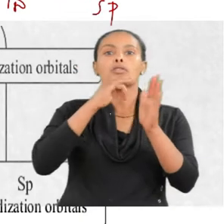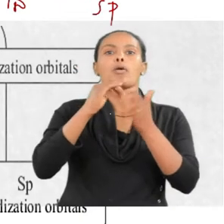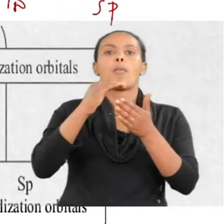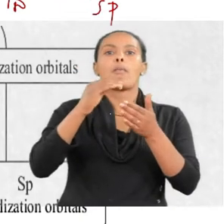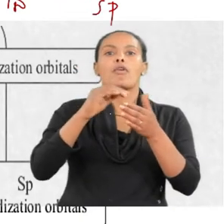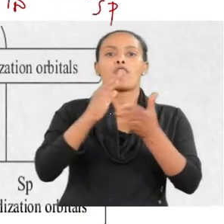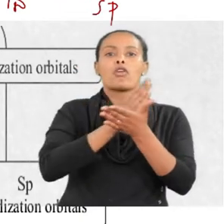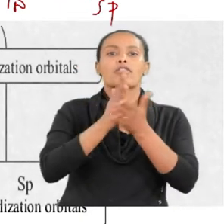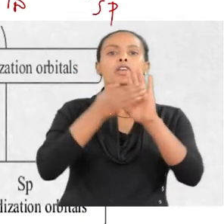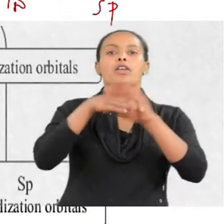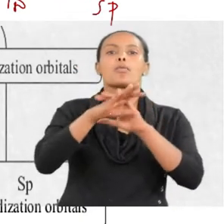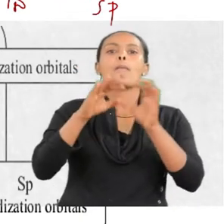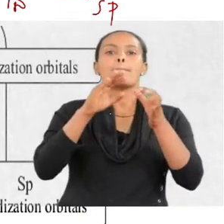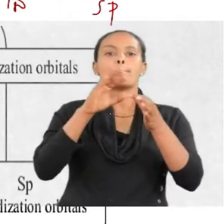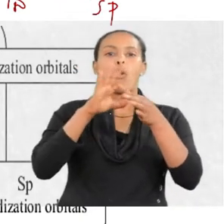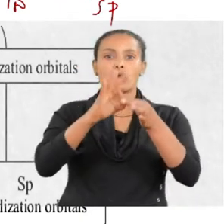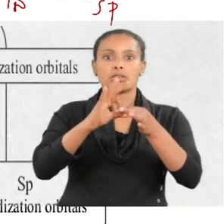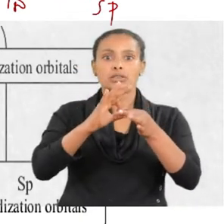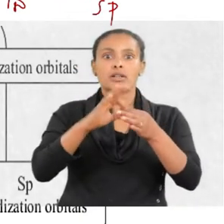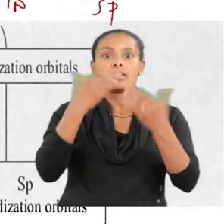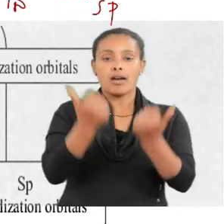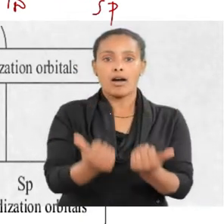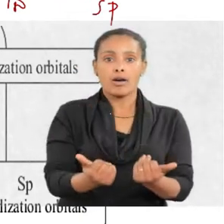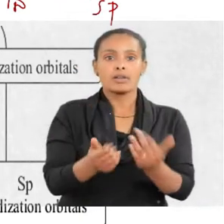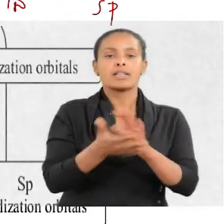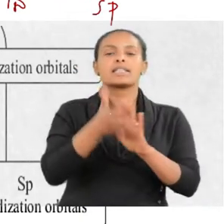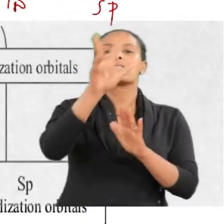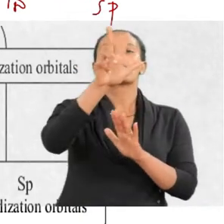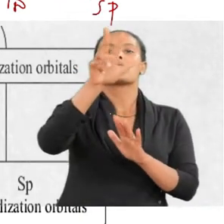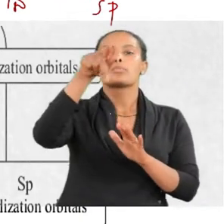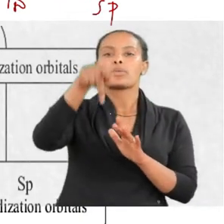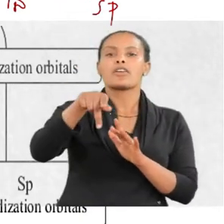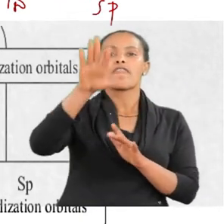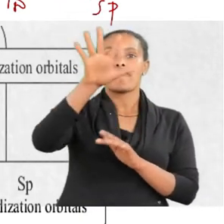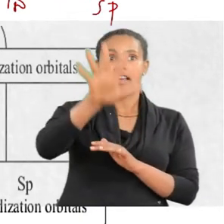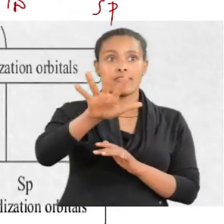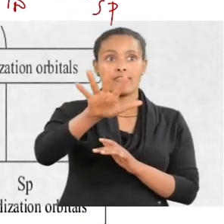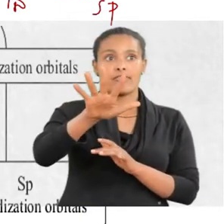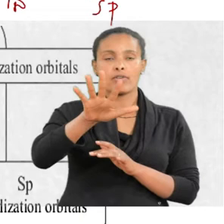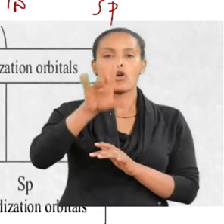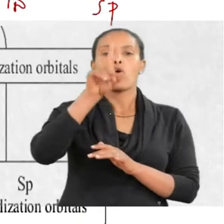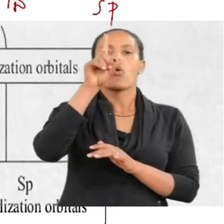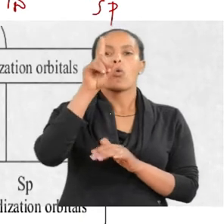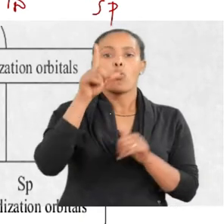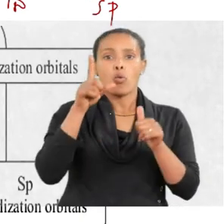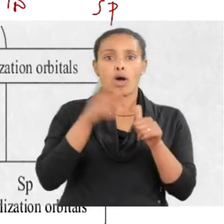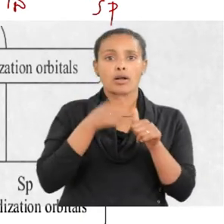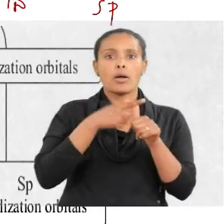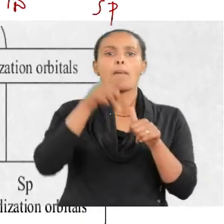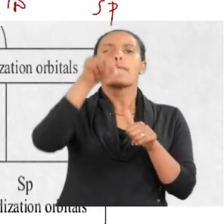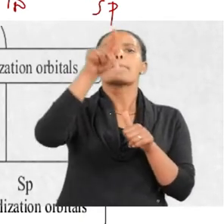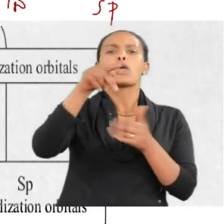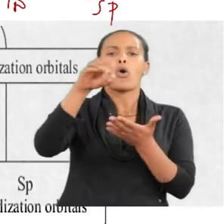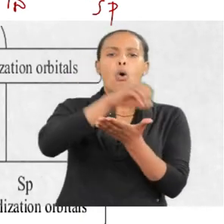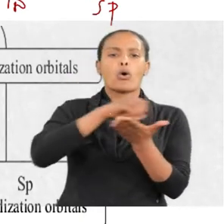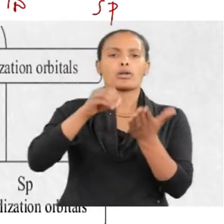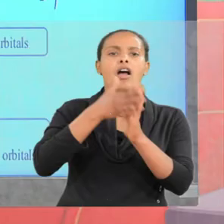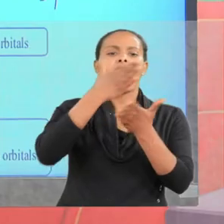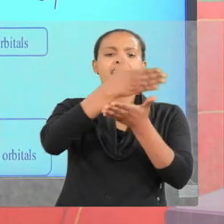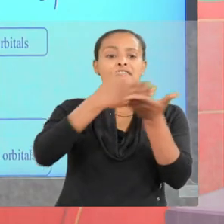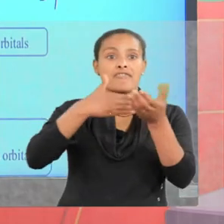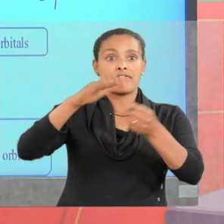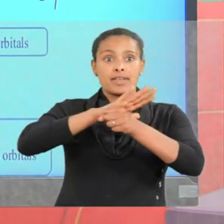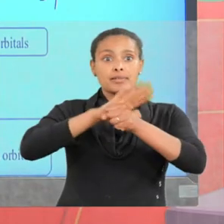bond formation. Now, 3p5, you see, one of the p orbital is half